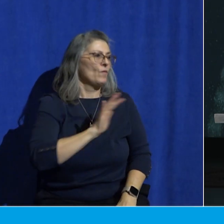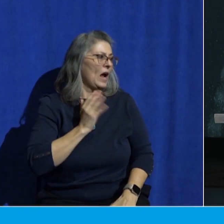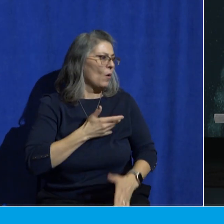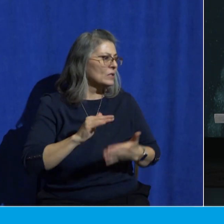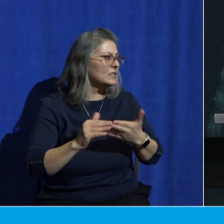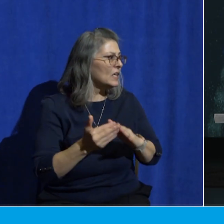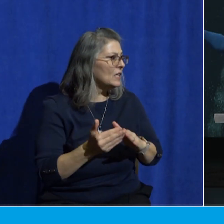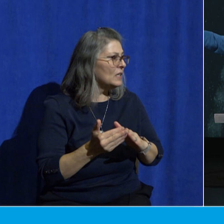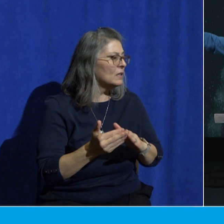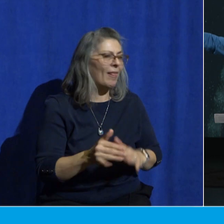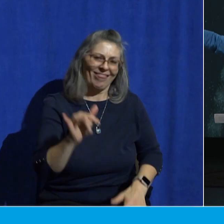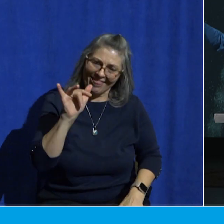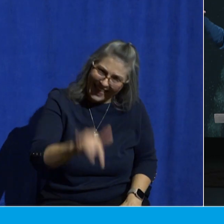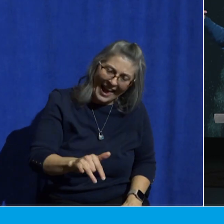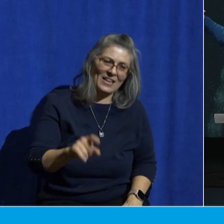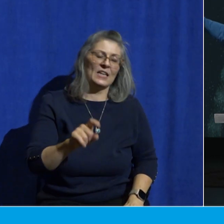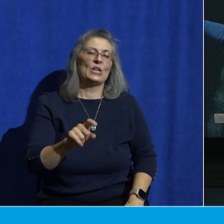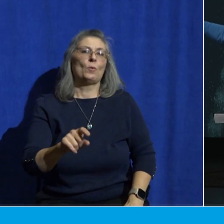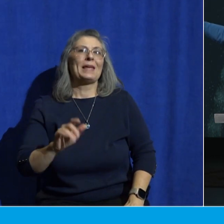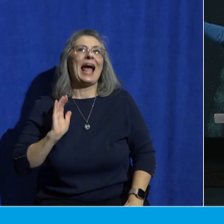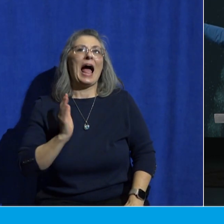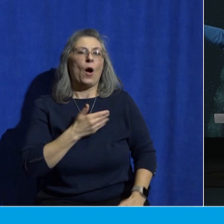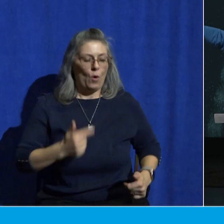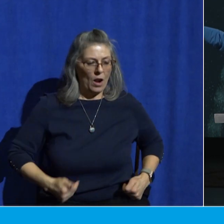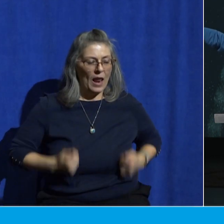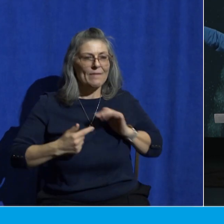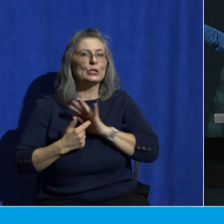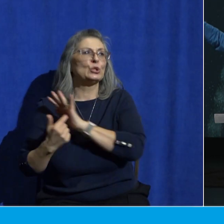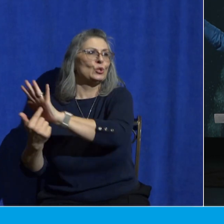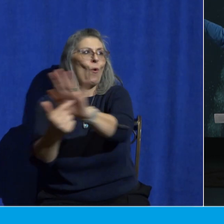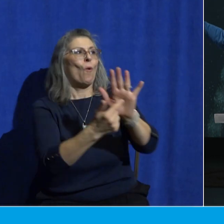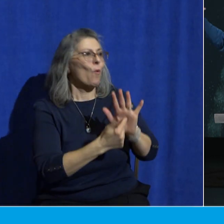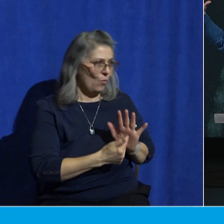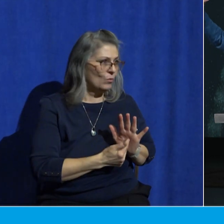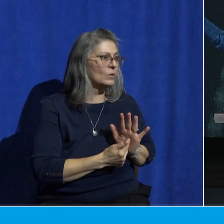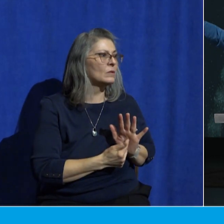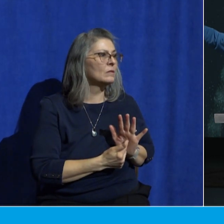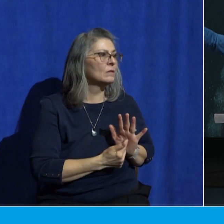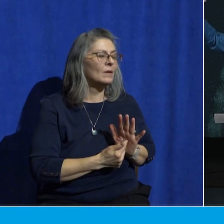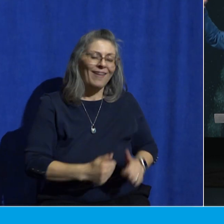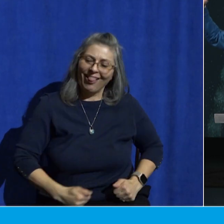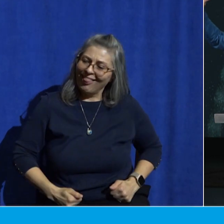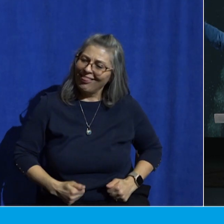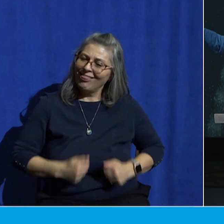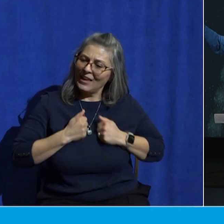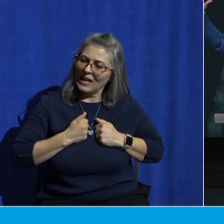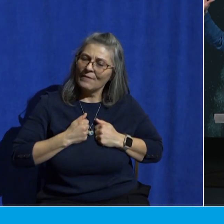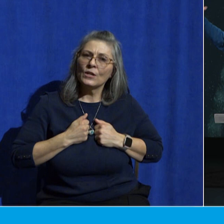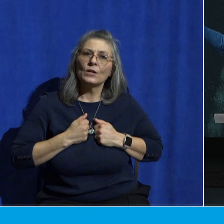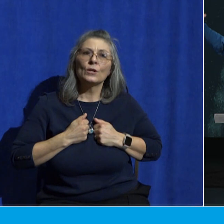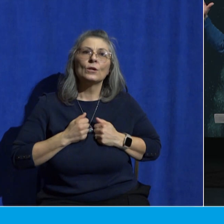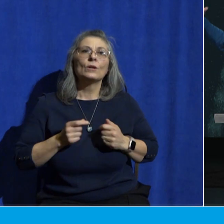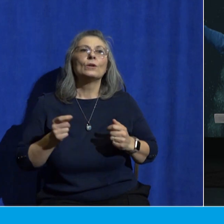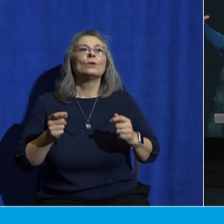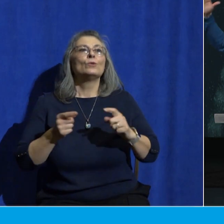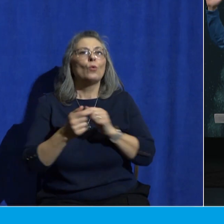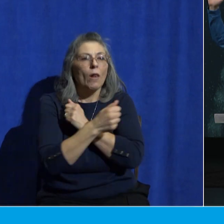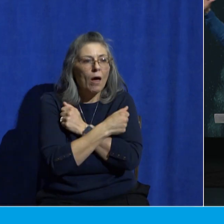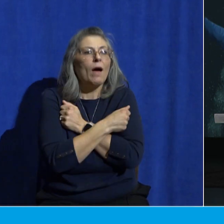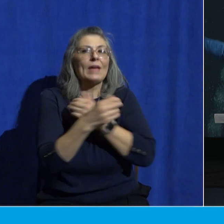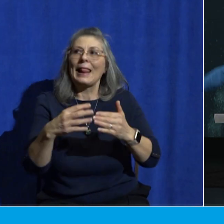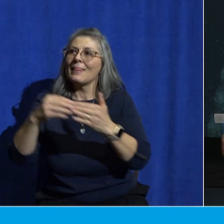May that be the fragrance of our lives. We're just living to love and lead people to